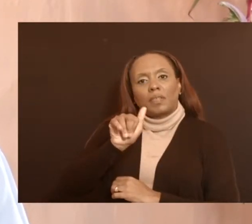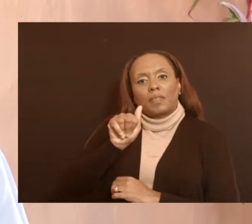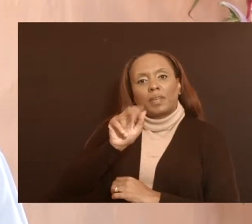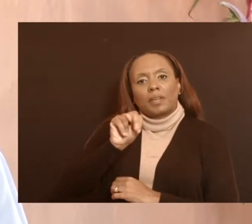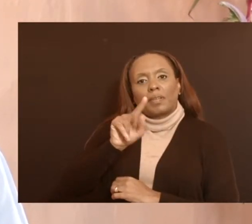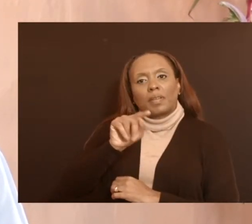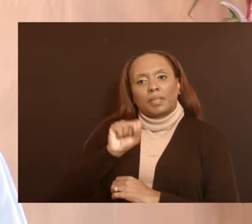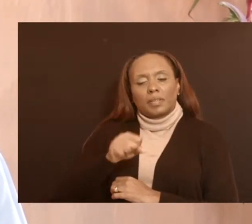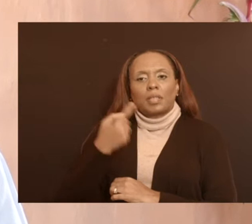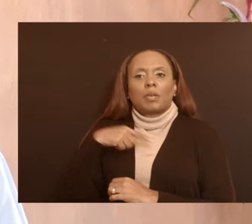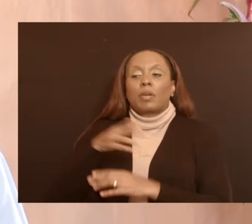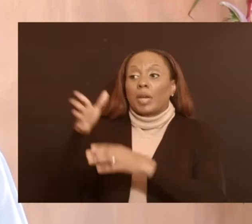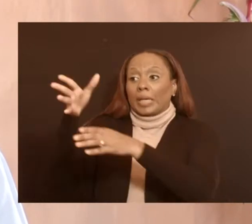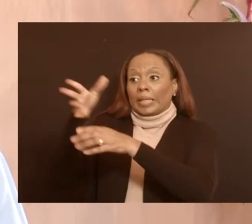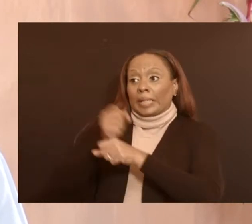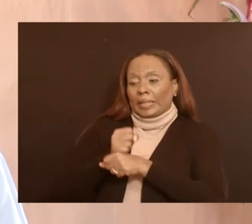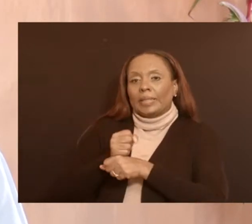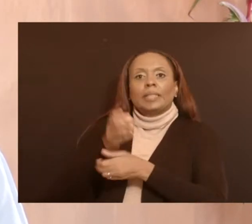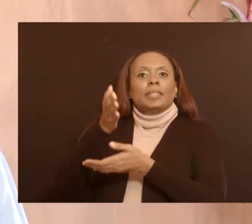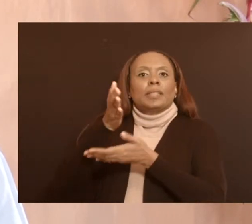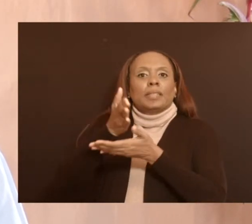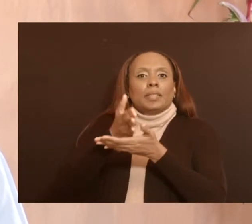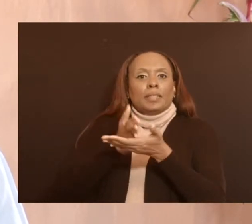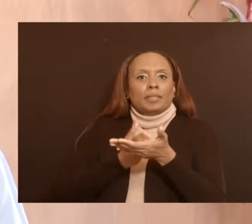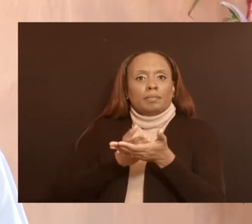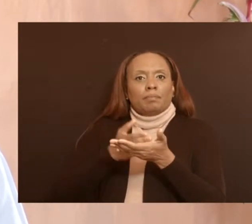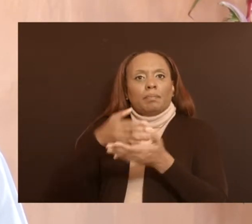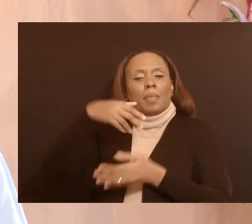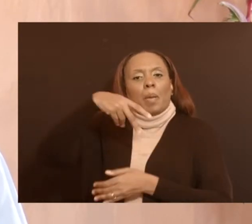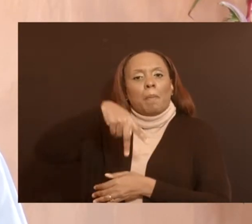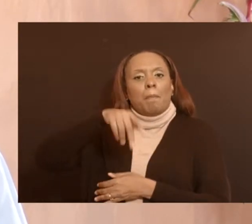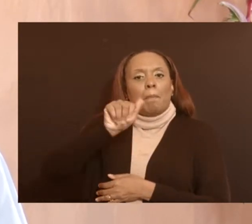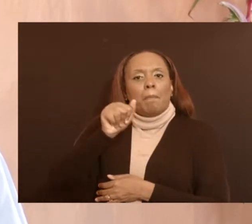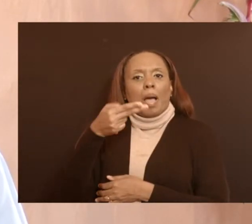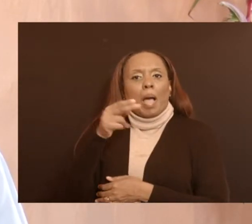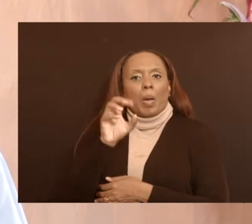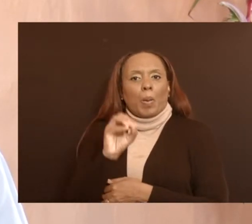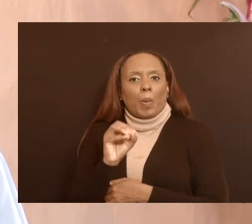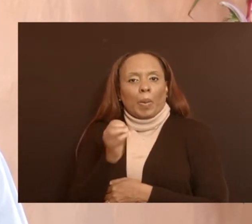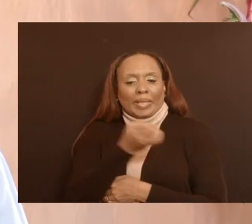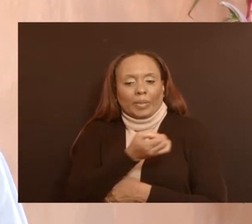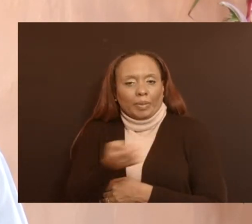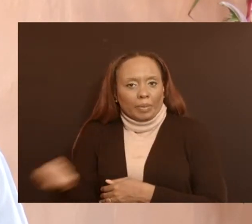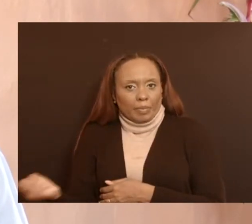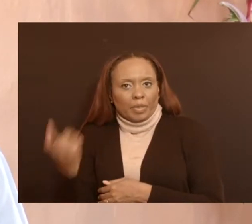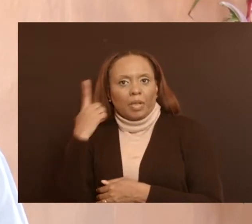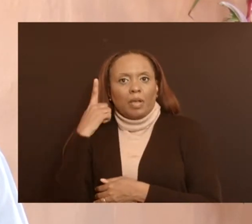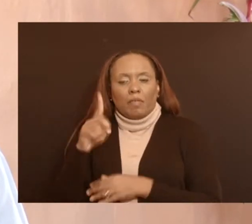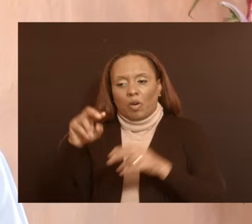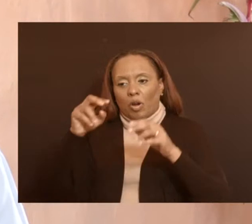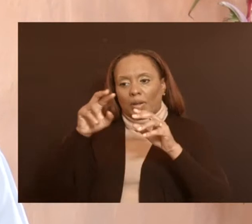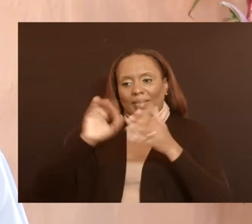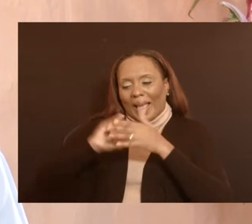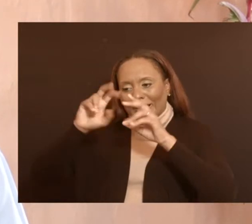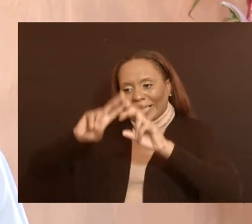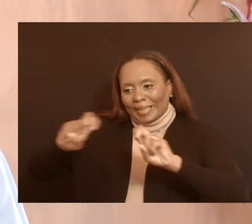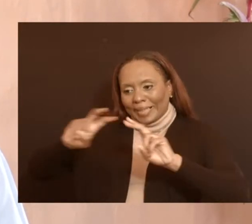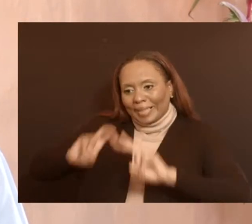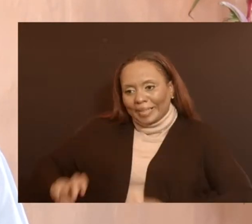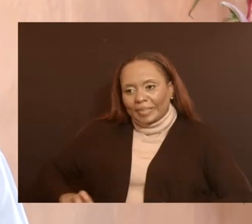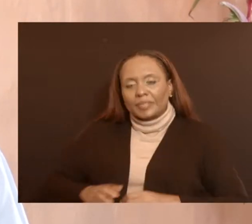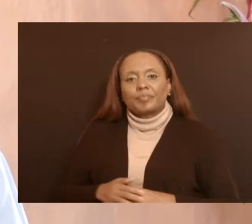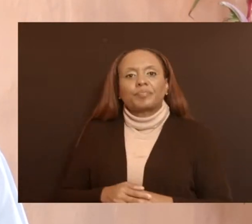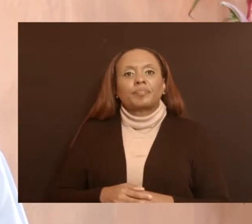Health Organization that would facilitate screening for the other variants. I also said back then that some